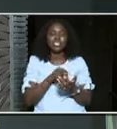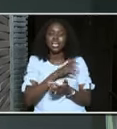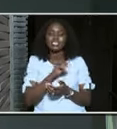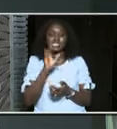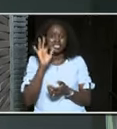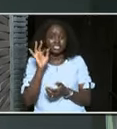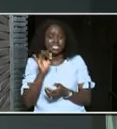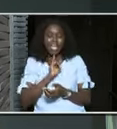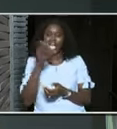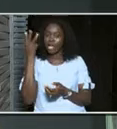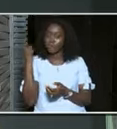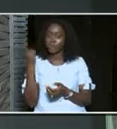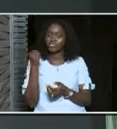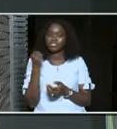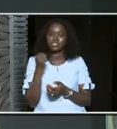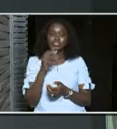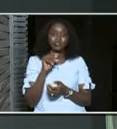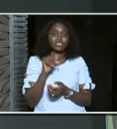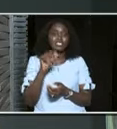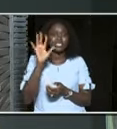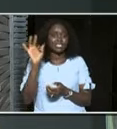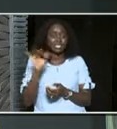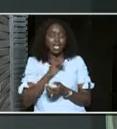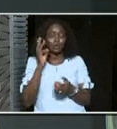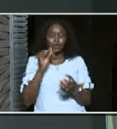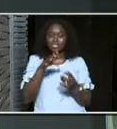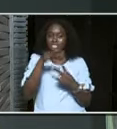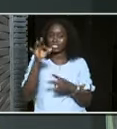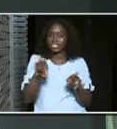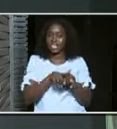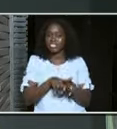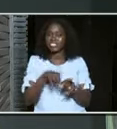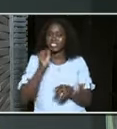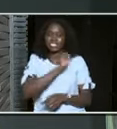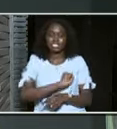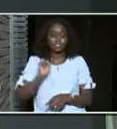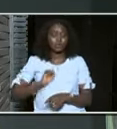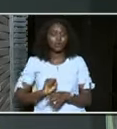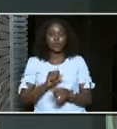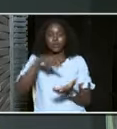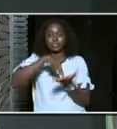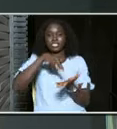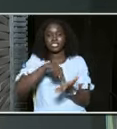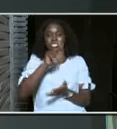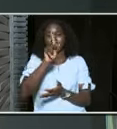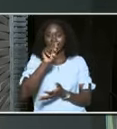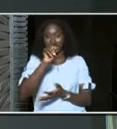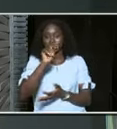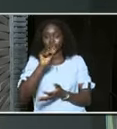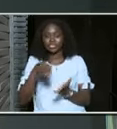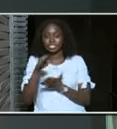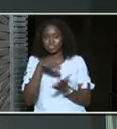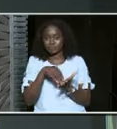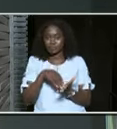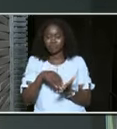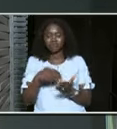2015-2019, I was elected as the senator representing the Kano Central.